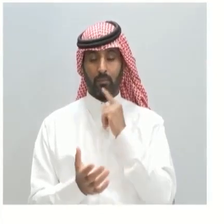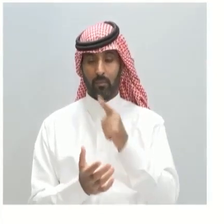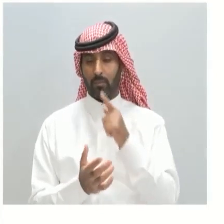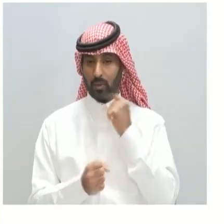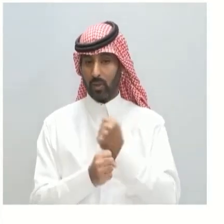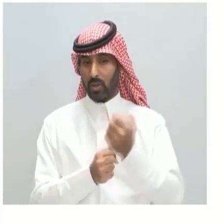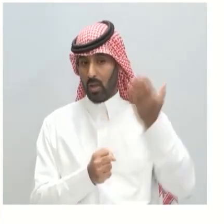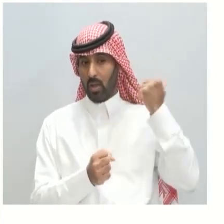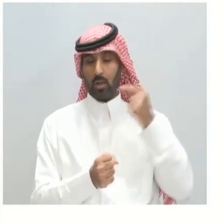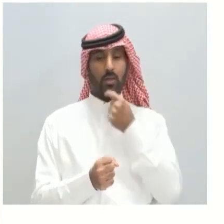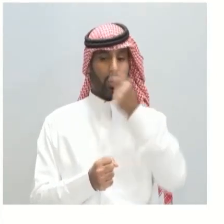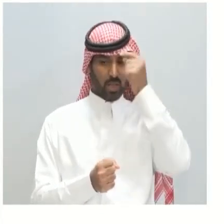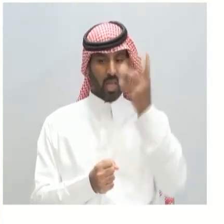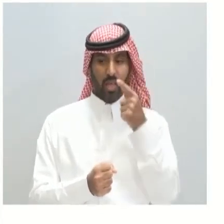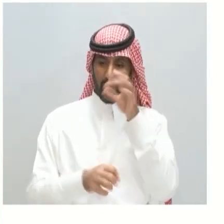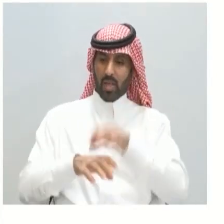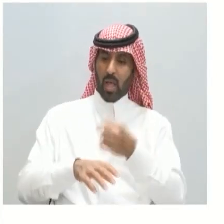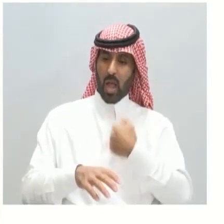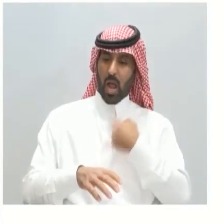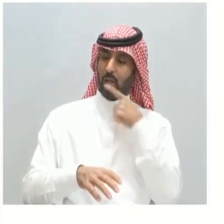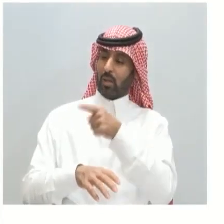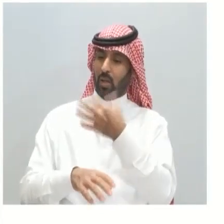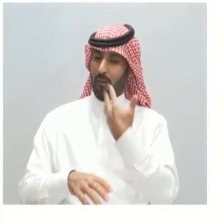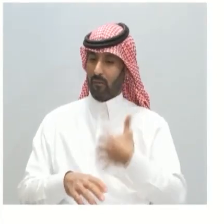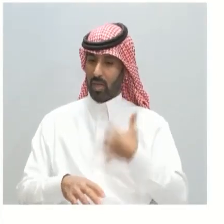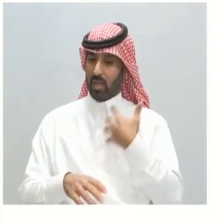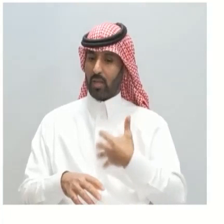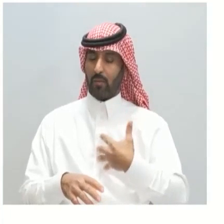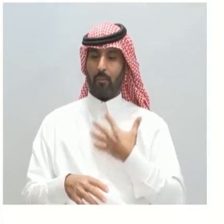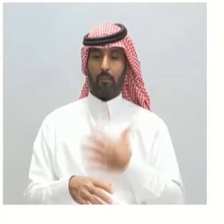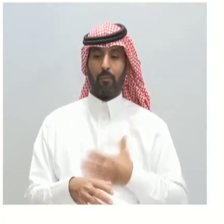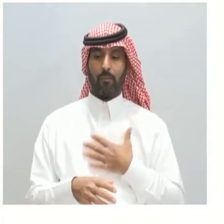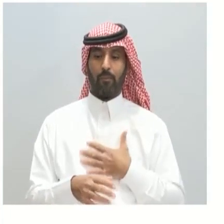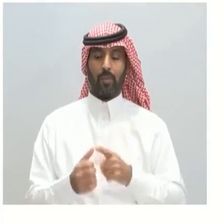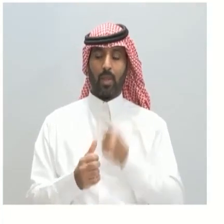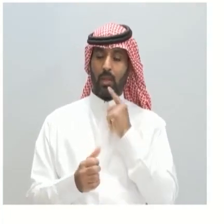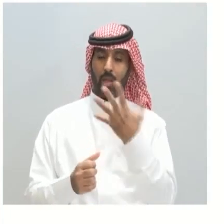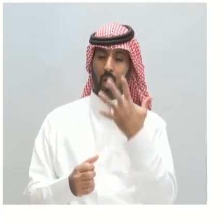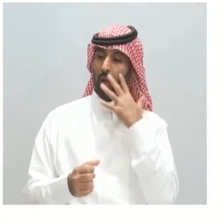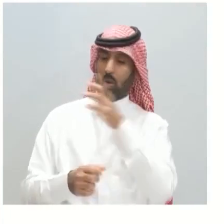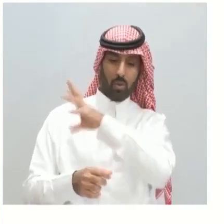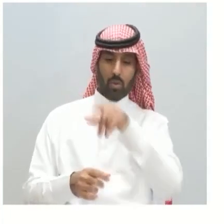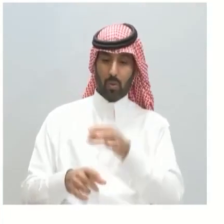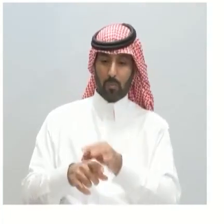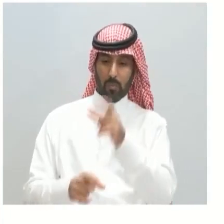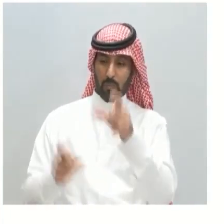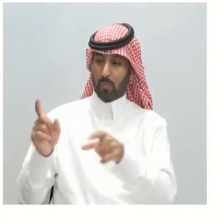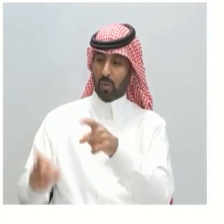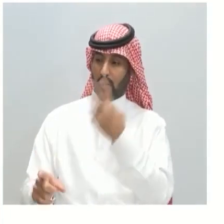the past when describing how do I or someone else feels. Number five, many people find winter to be